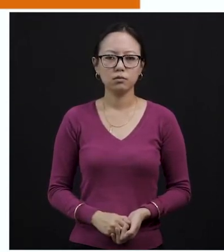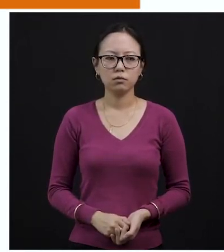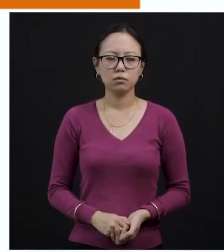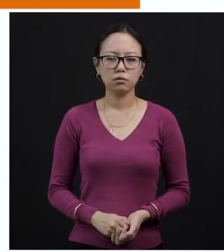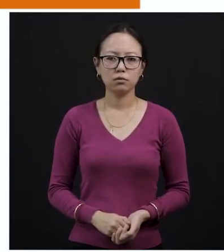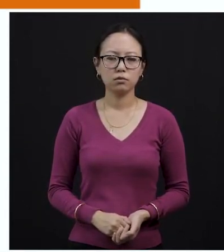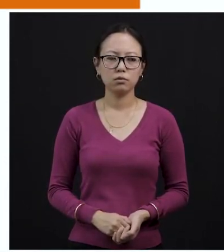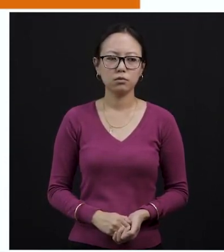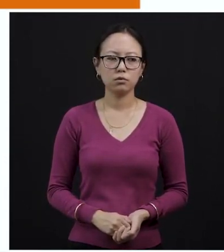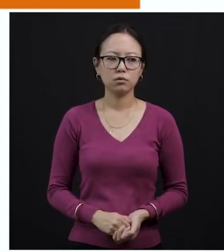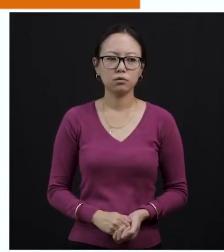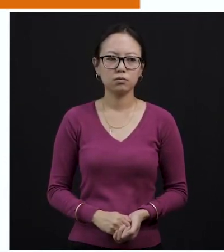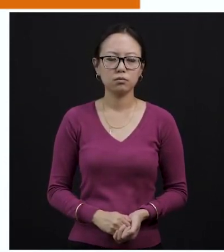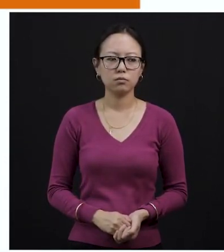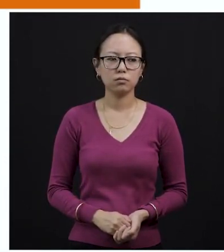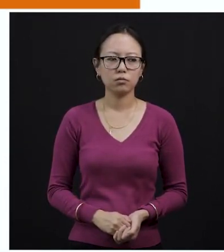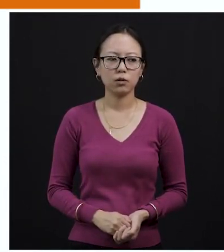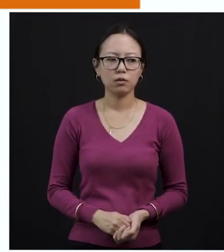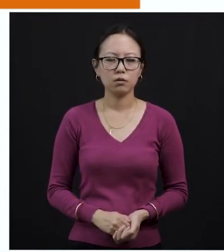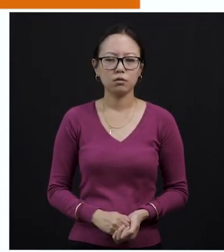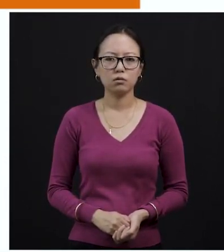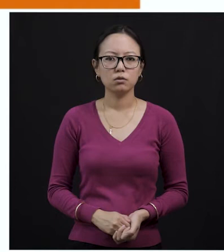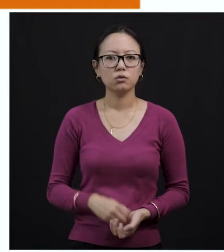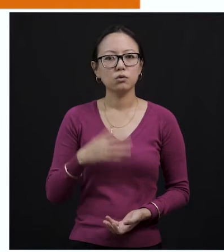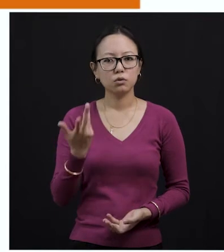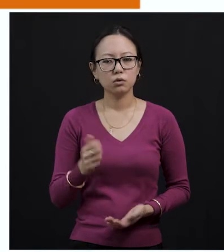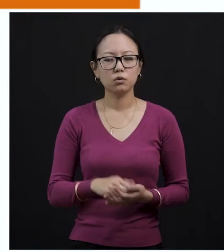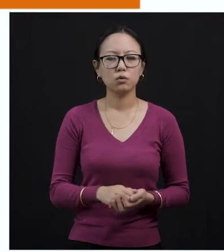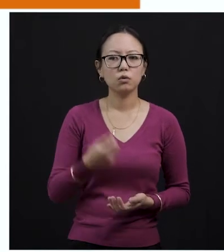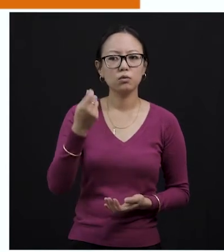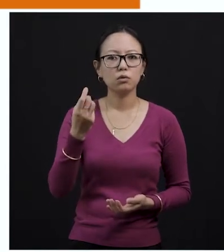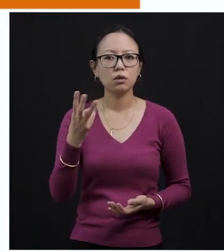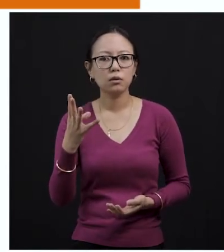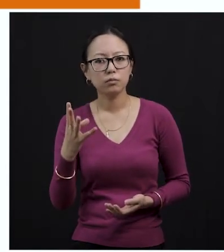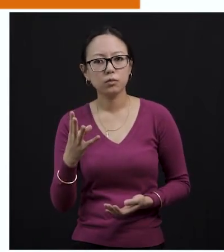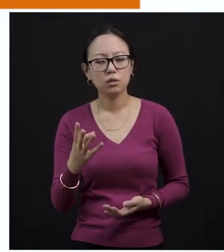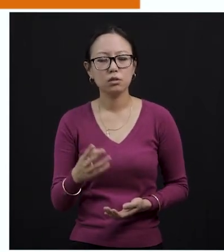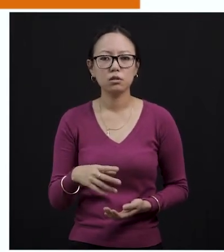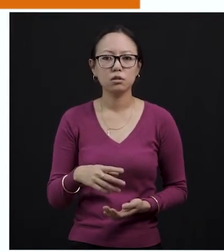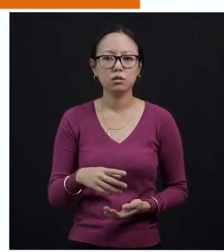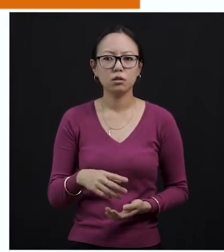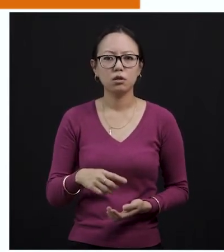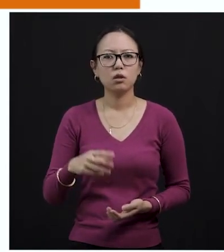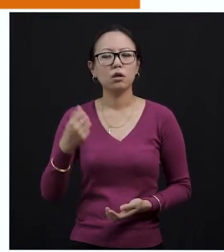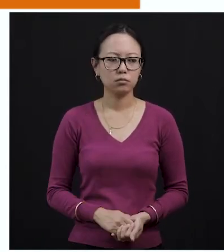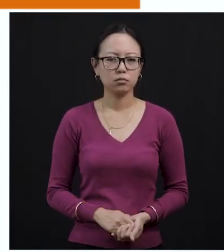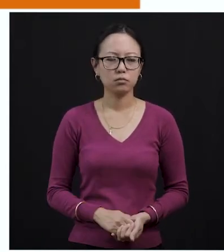to make a line and join the number to their number names.